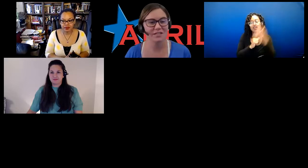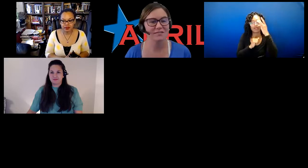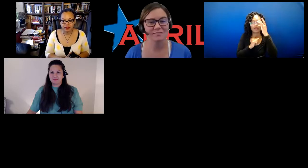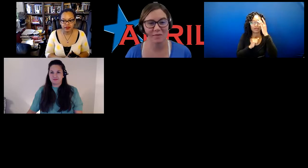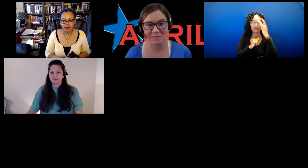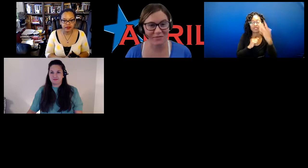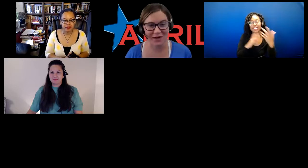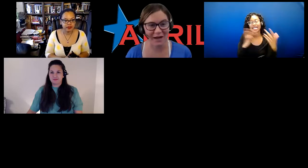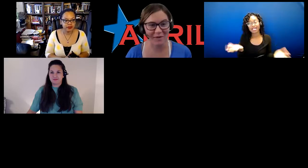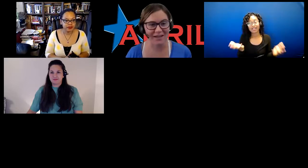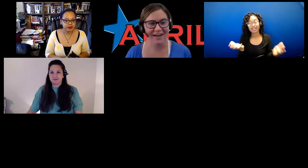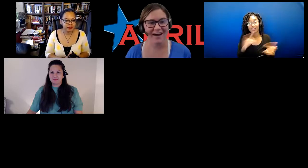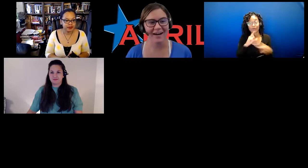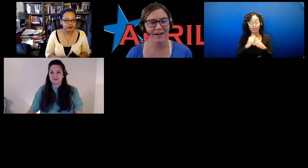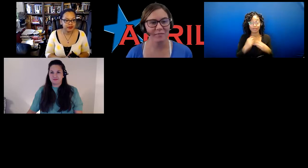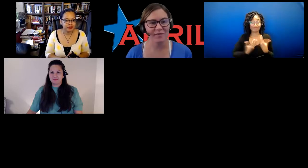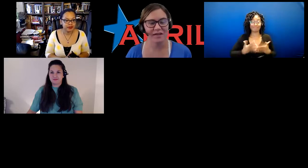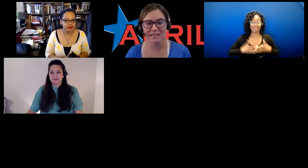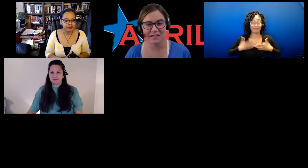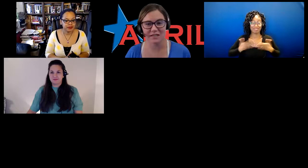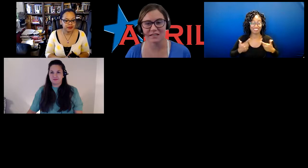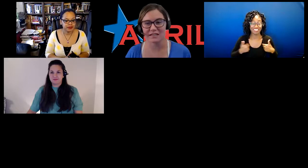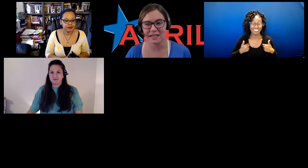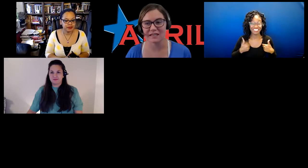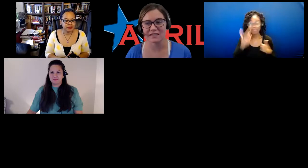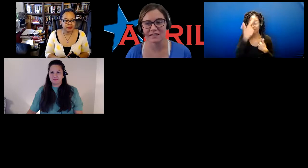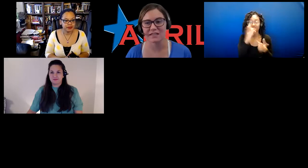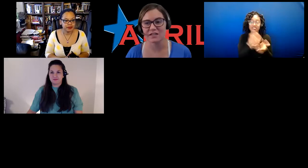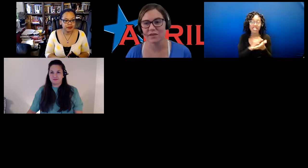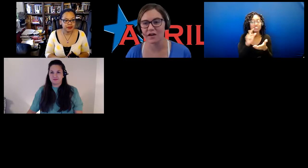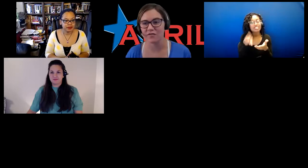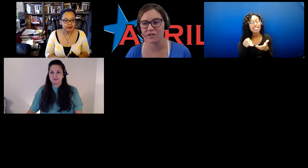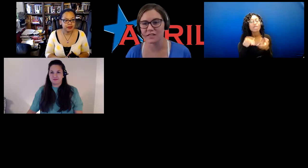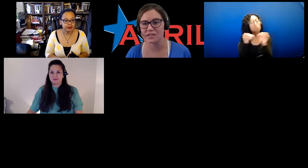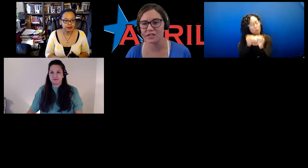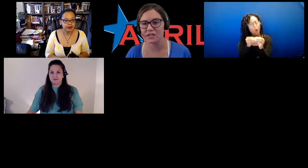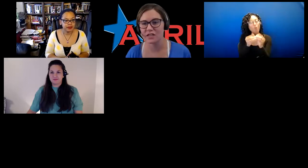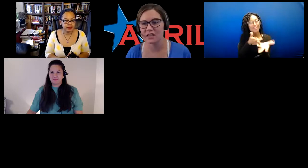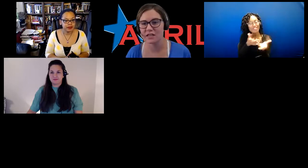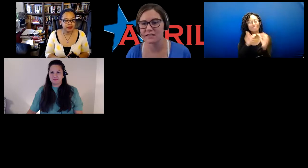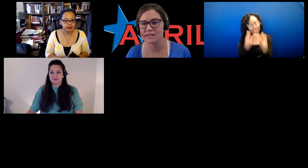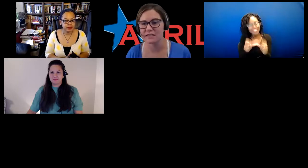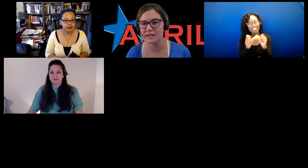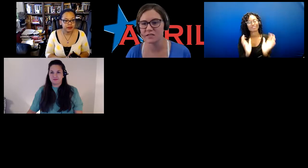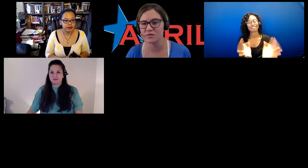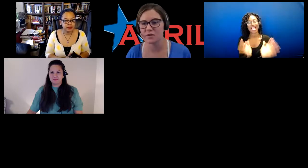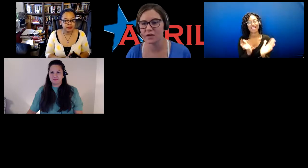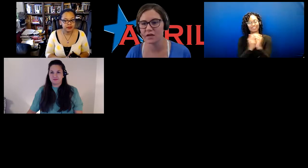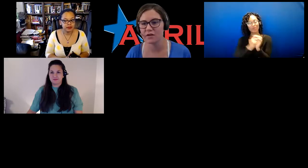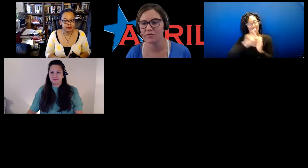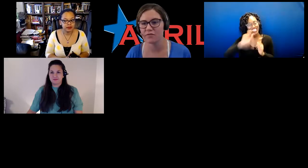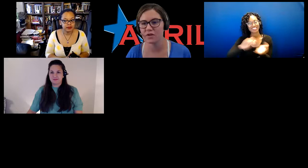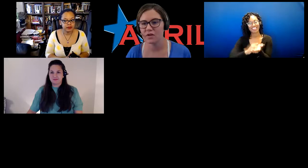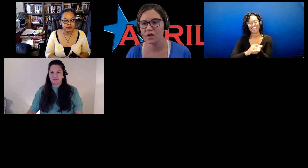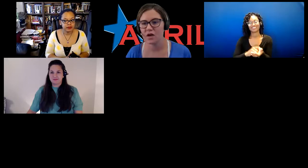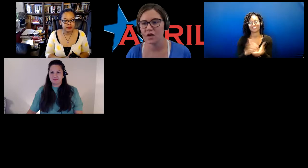Which makes me very happy because that's what it's going to take, is continuing the conversation. Let's see. I do